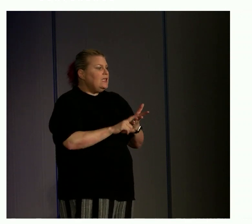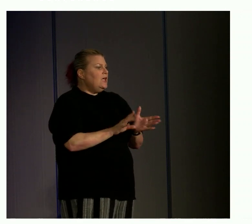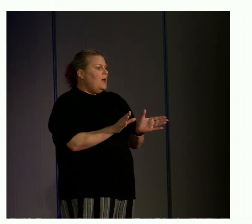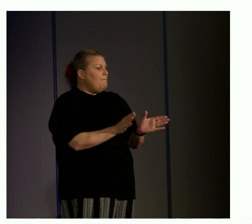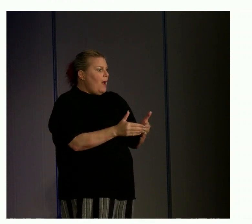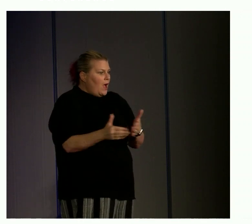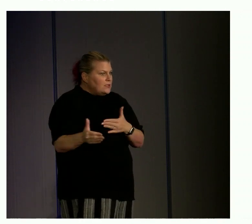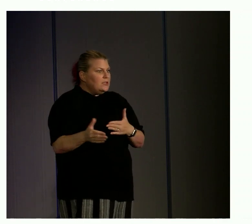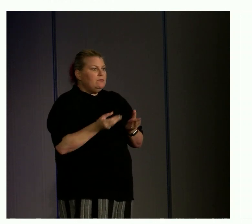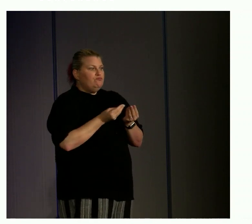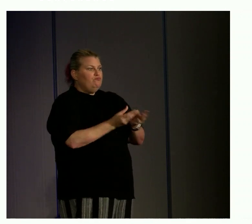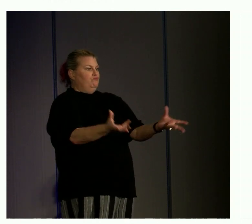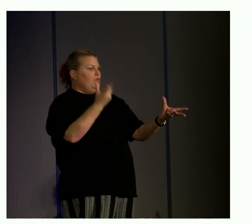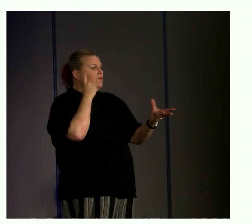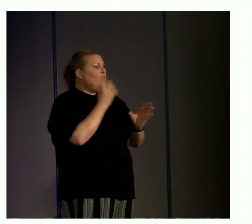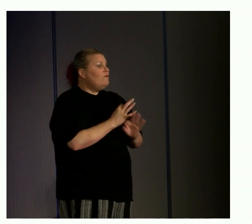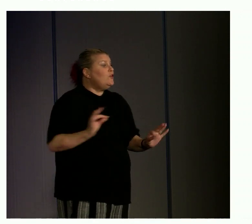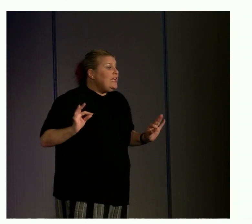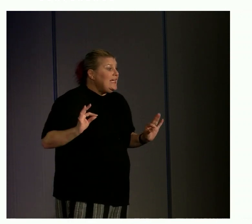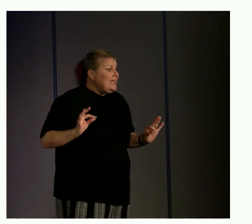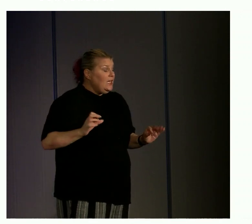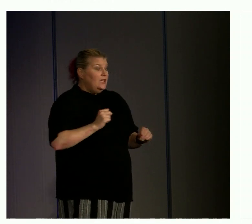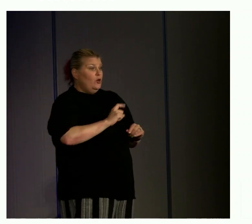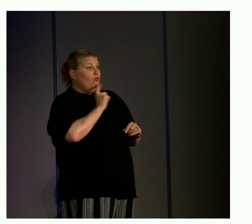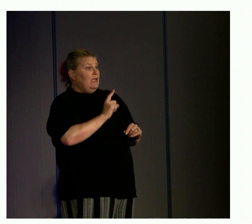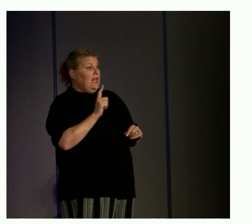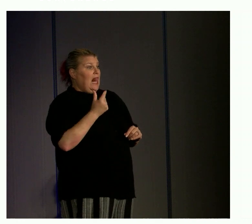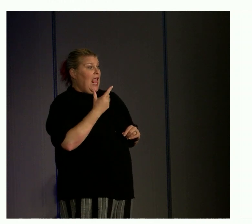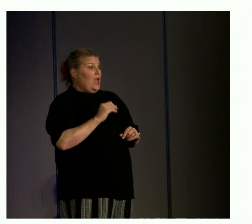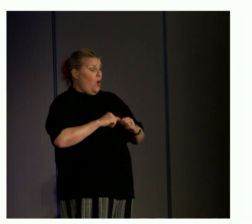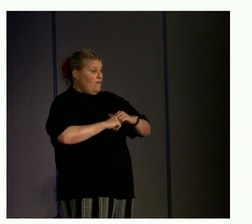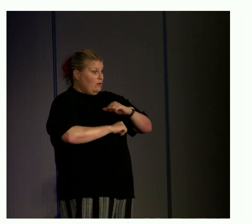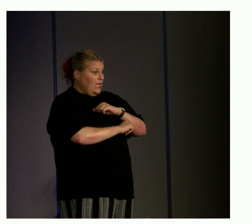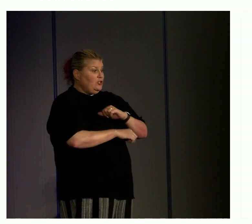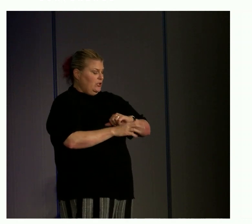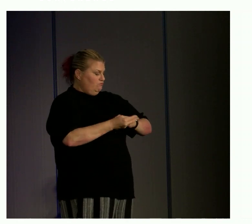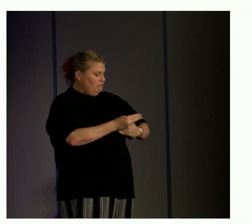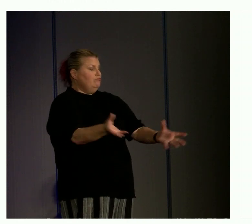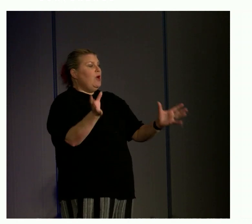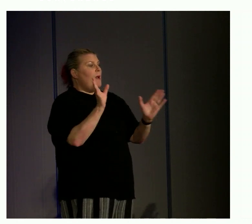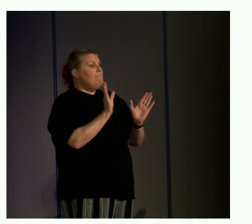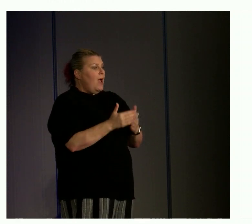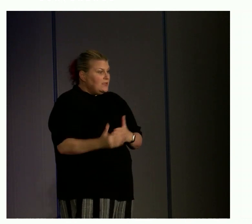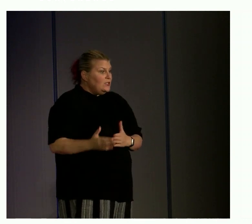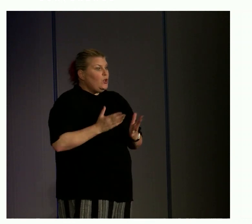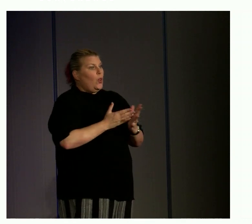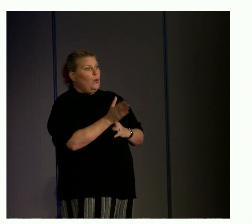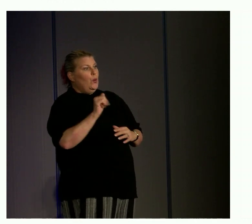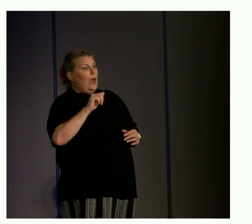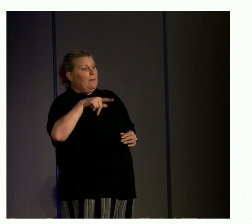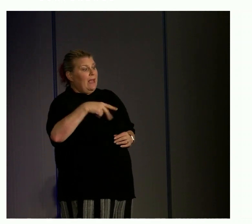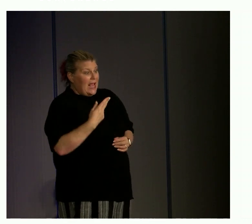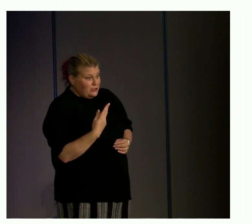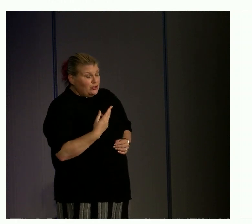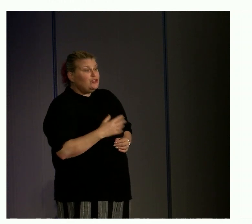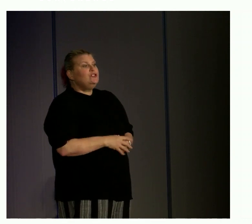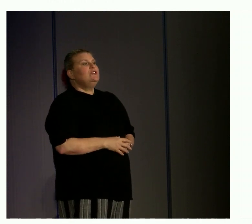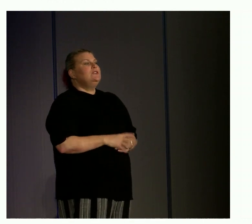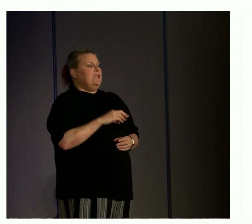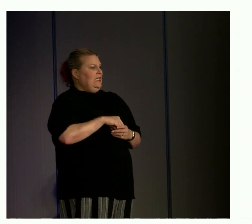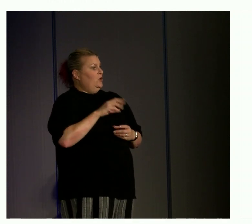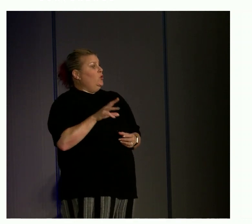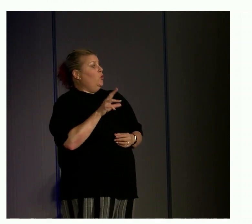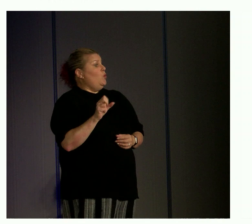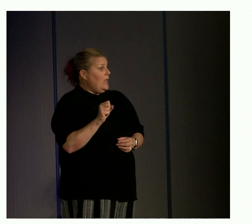are distributed for free. So in fact, the LEGO Foundation distribute the boxes through APH in the